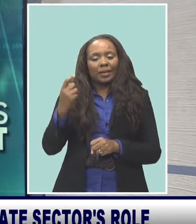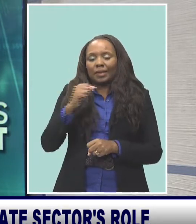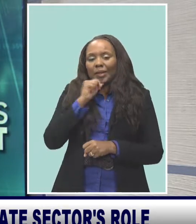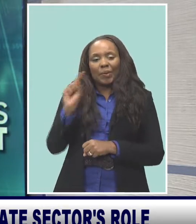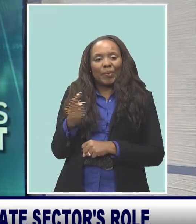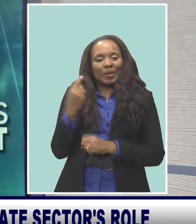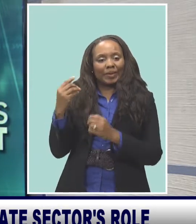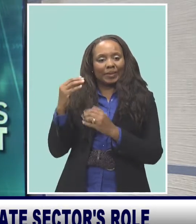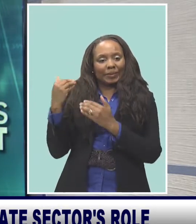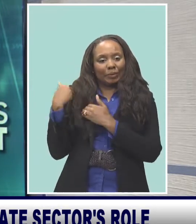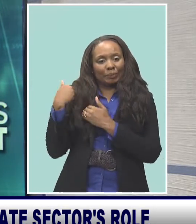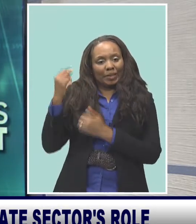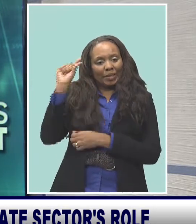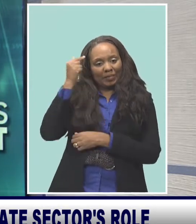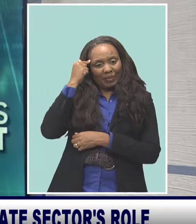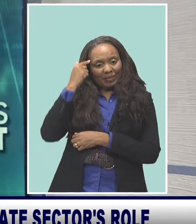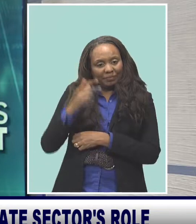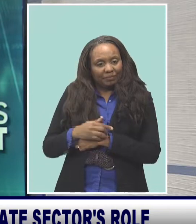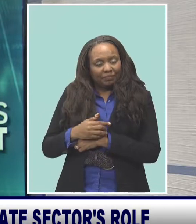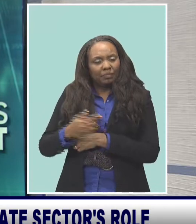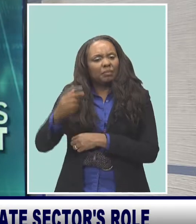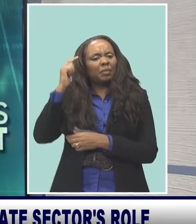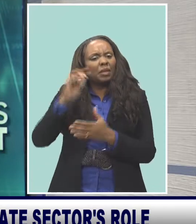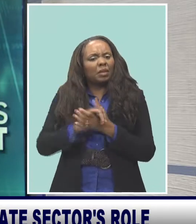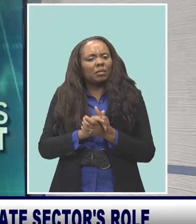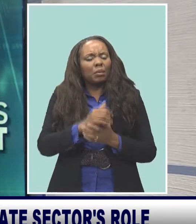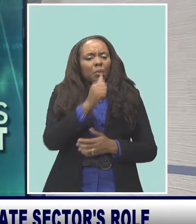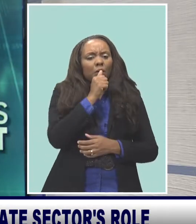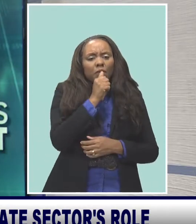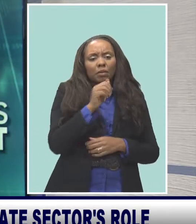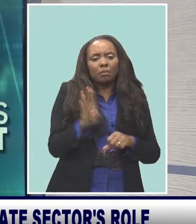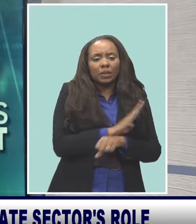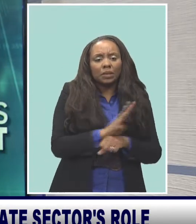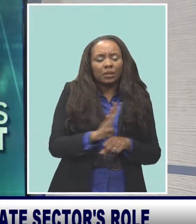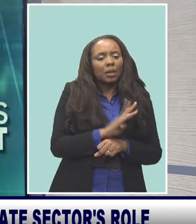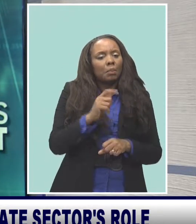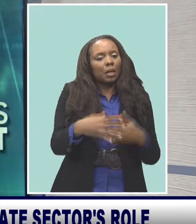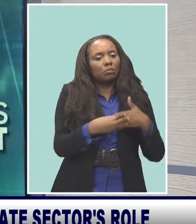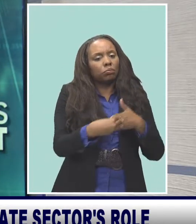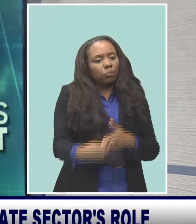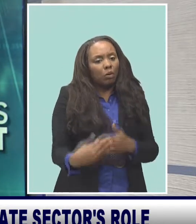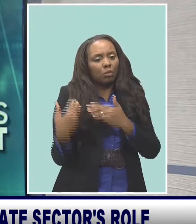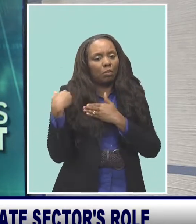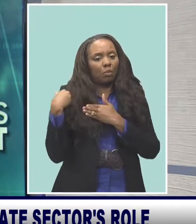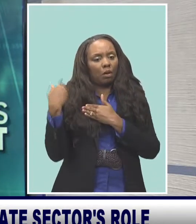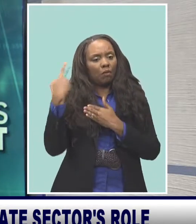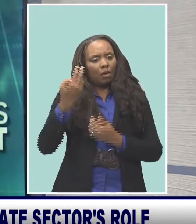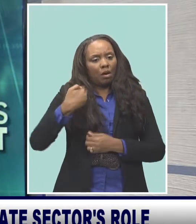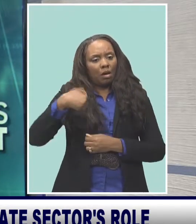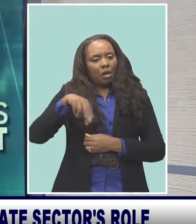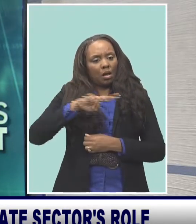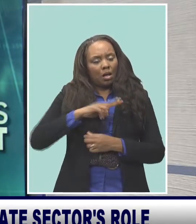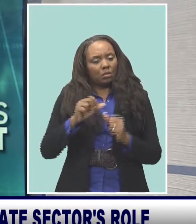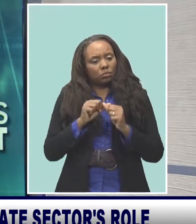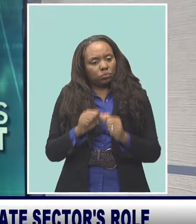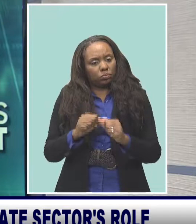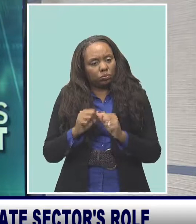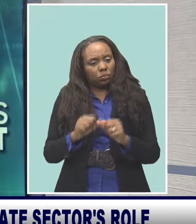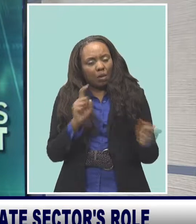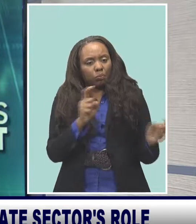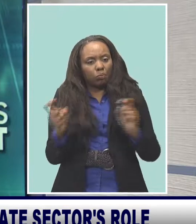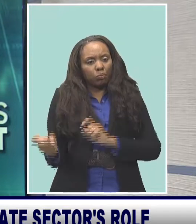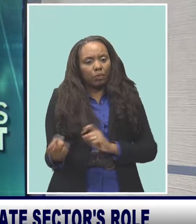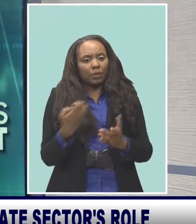by government alone. Rather, he believes the private sector must take lead responsibility for Barbados' continued economic